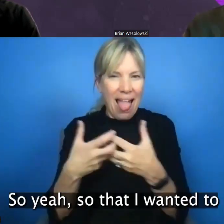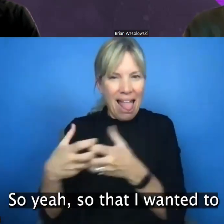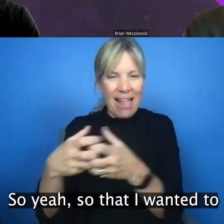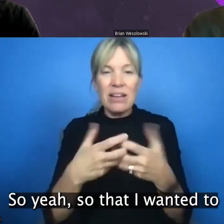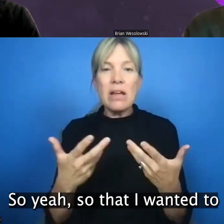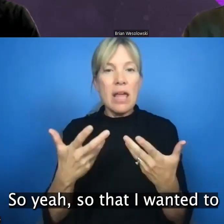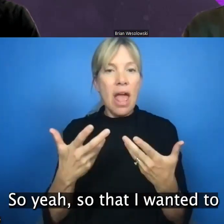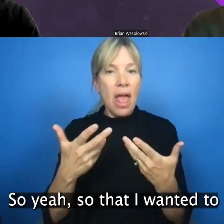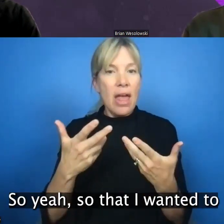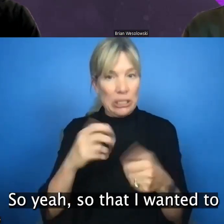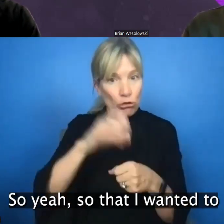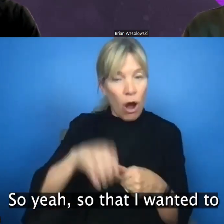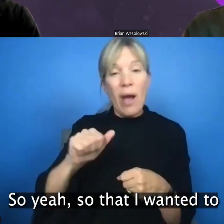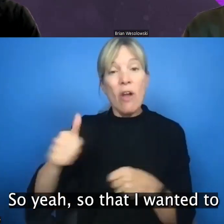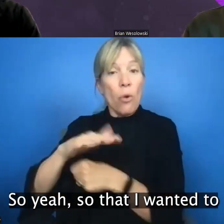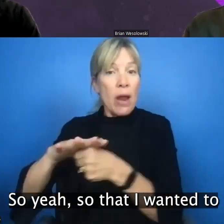area. So